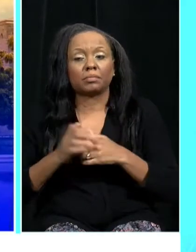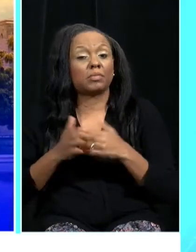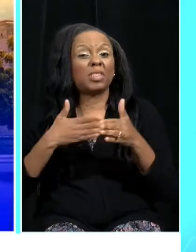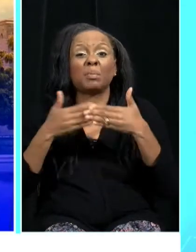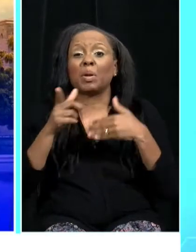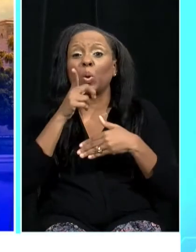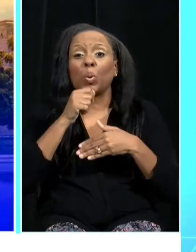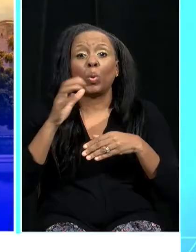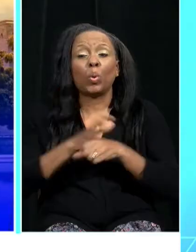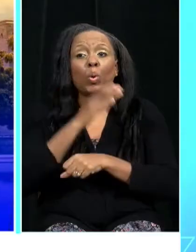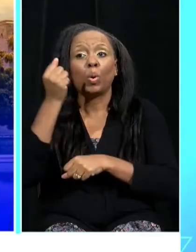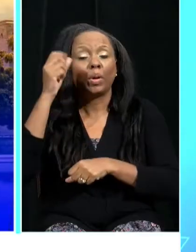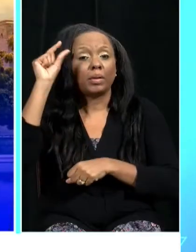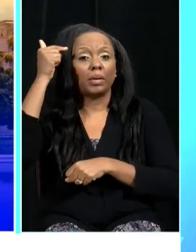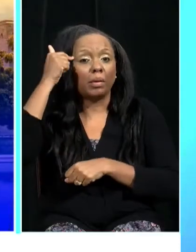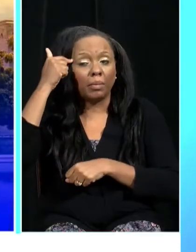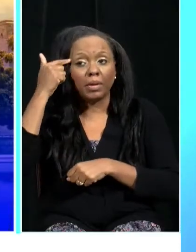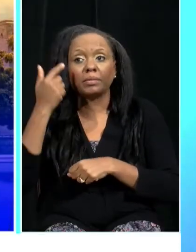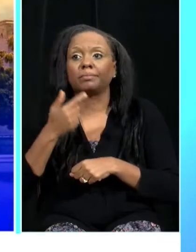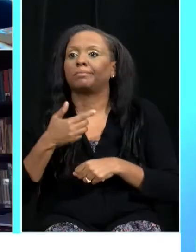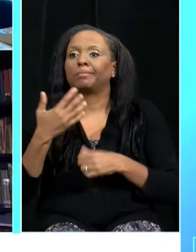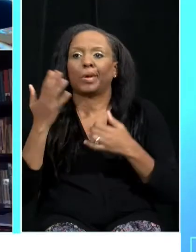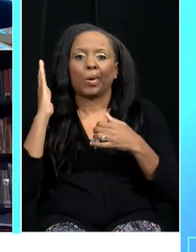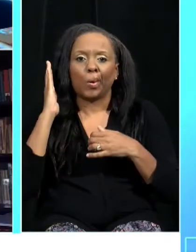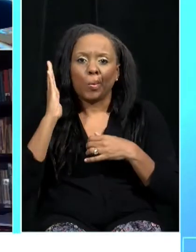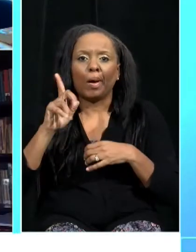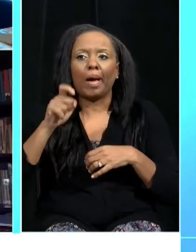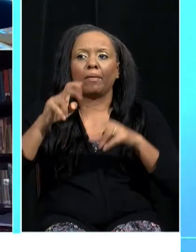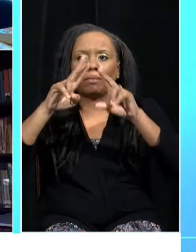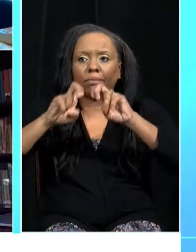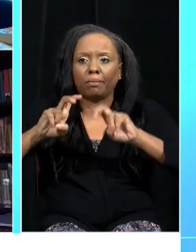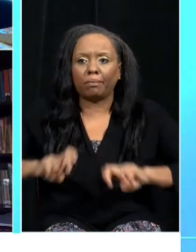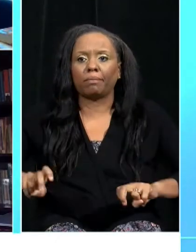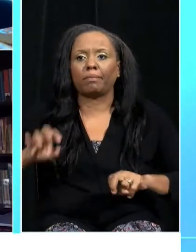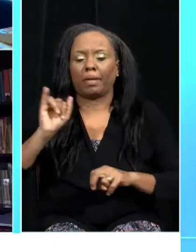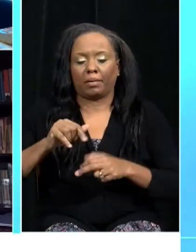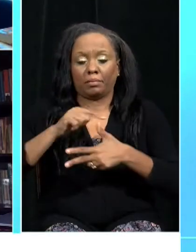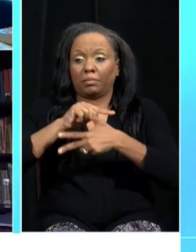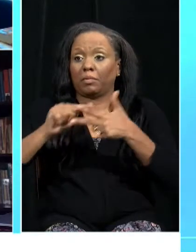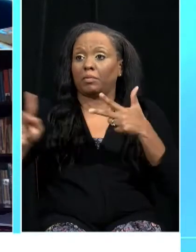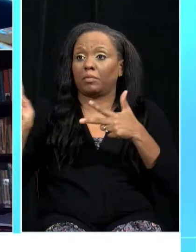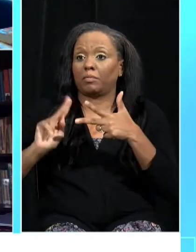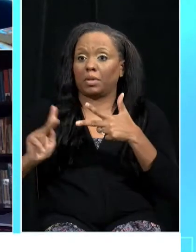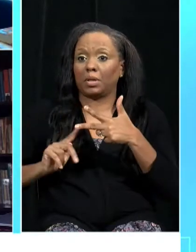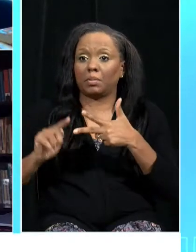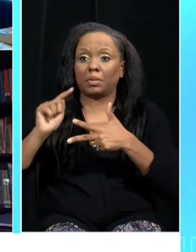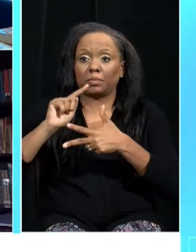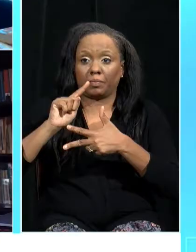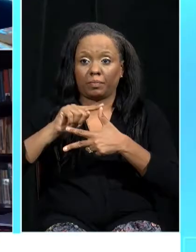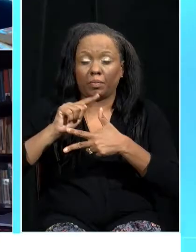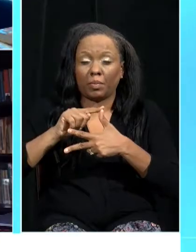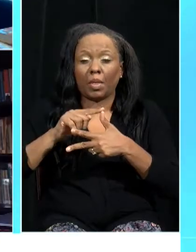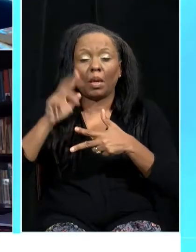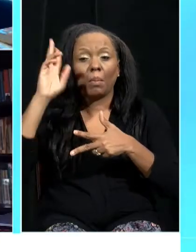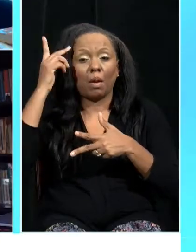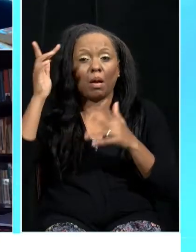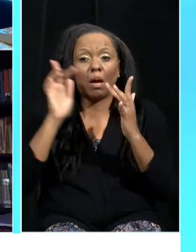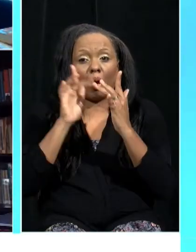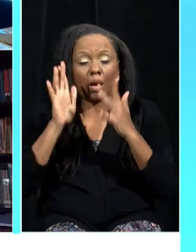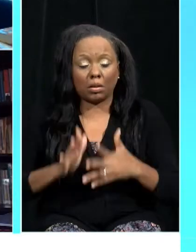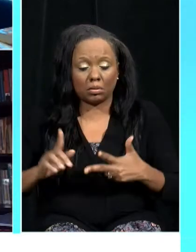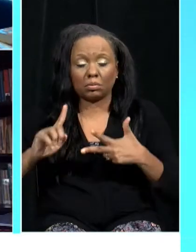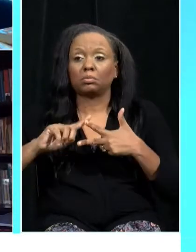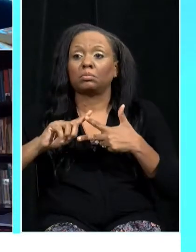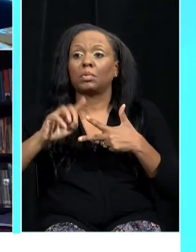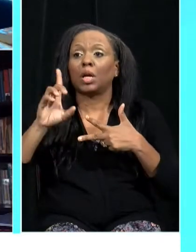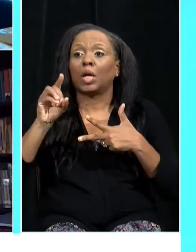party that forms the government? My guests today are Dr. George Brathwaite. He's a part-time lecturer at the UWI and a political consultant. Professor Don